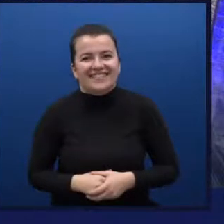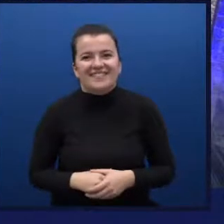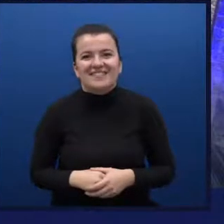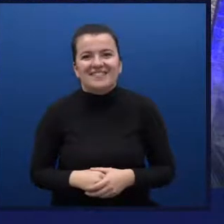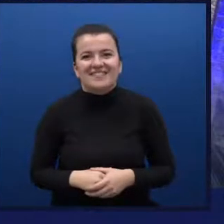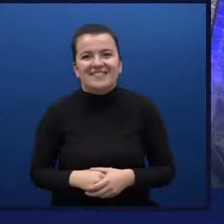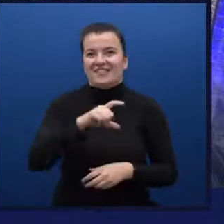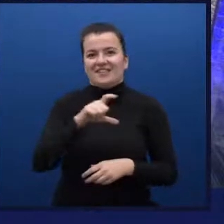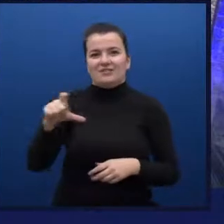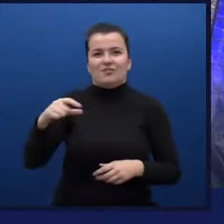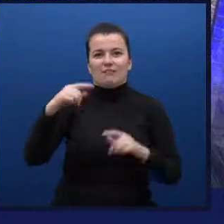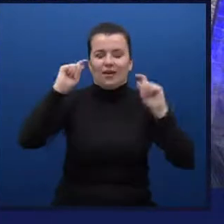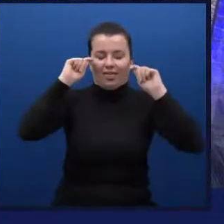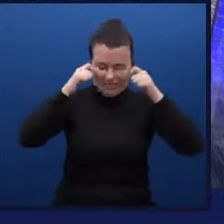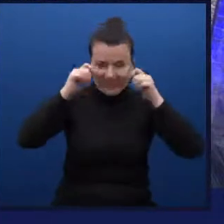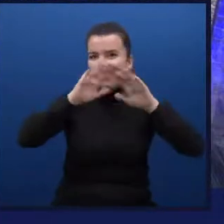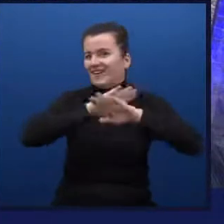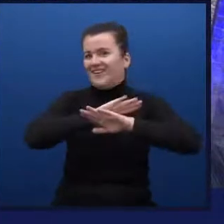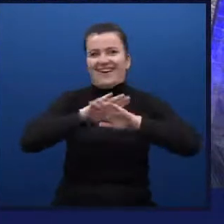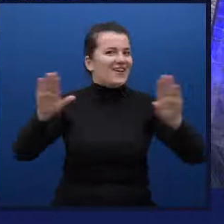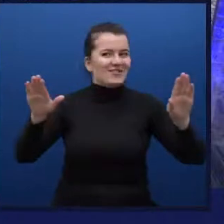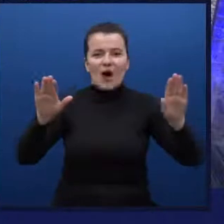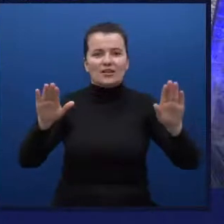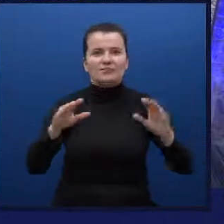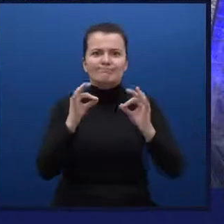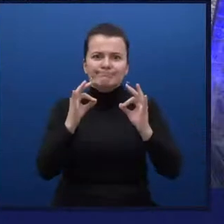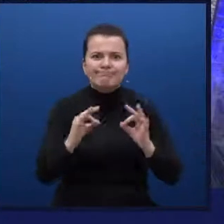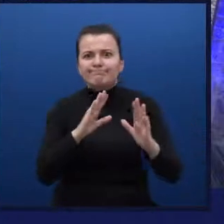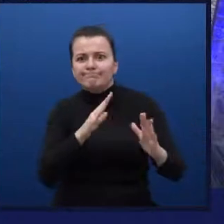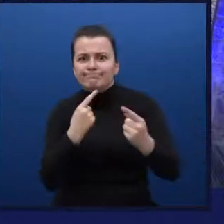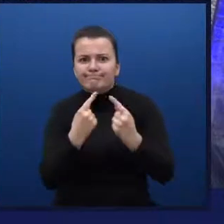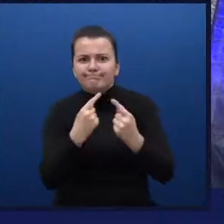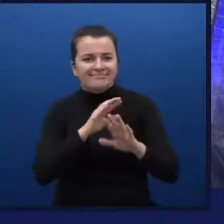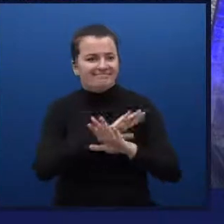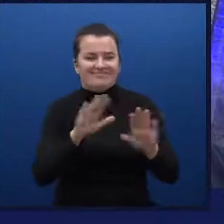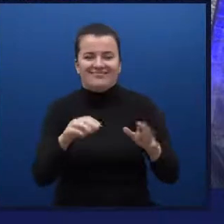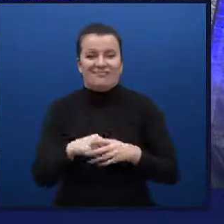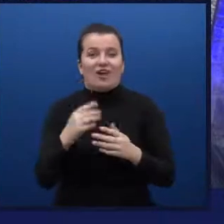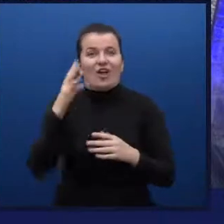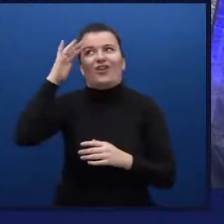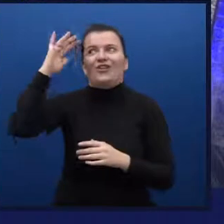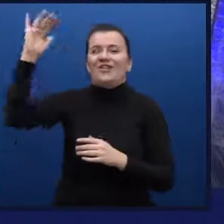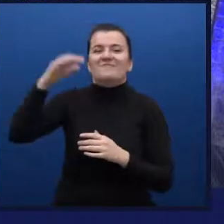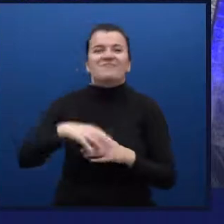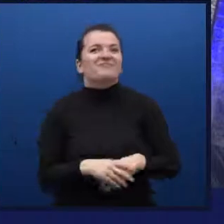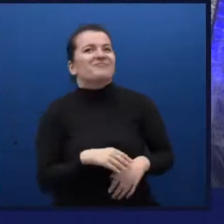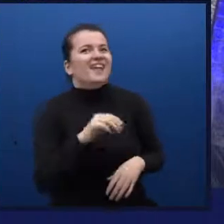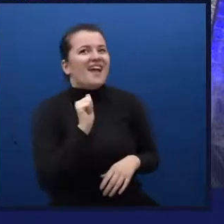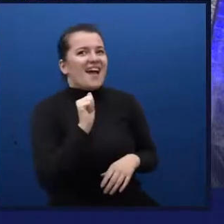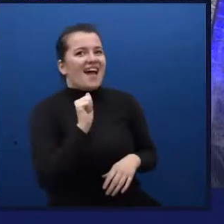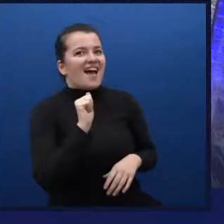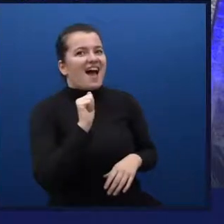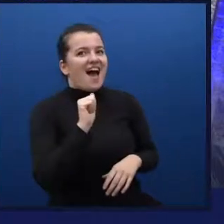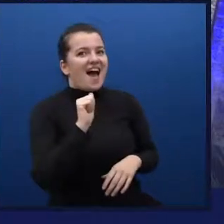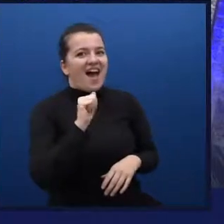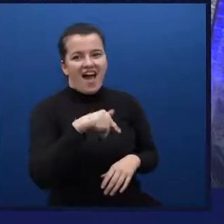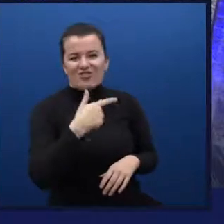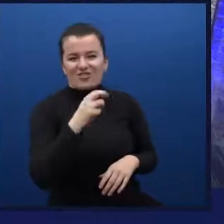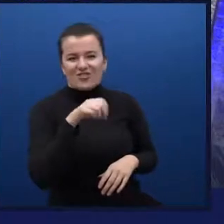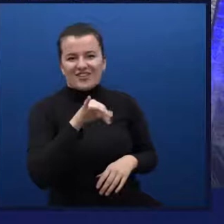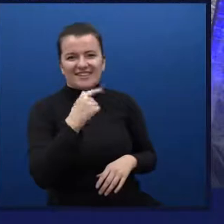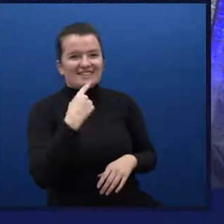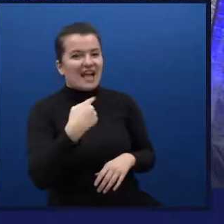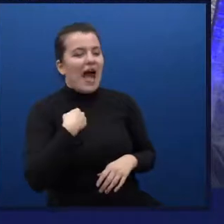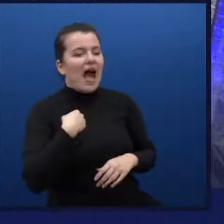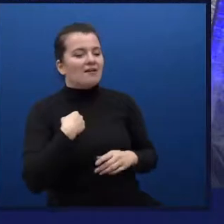no serious talk for me. So my background is actually Maltese, and I haven't been back to Malta since 2000.